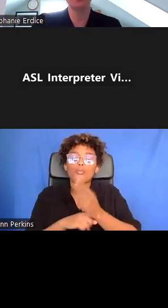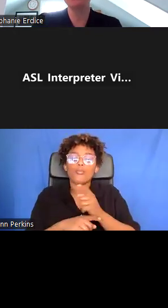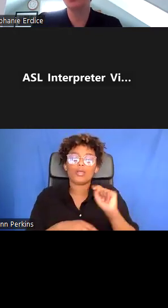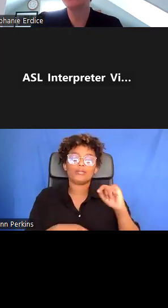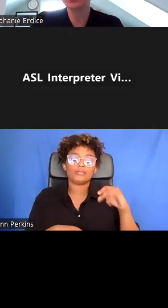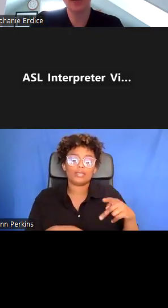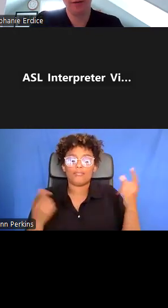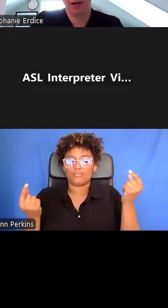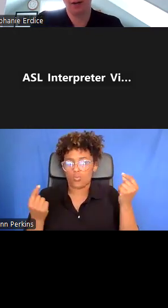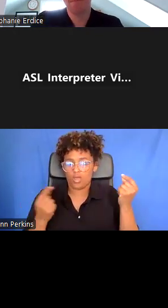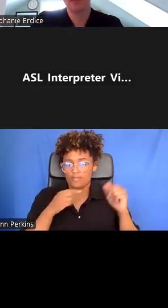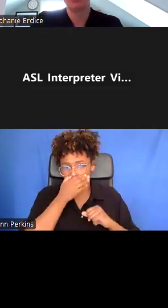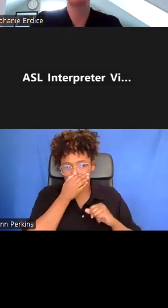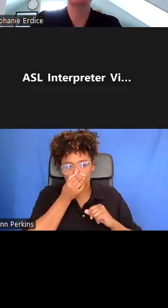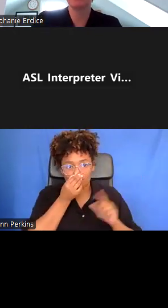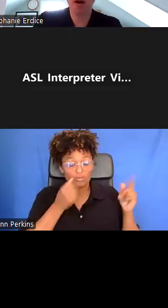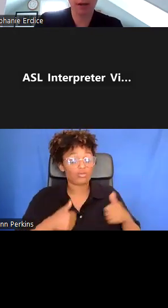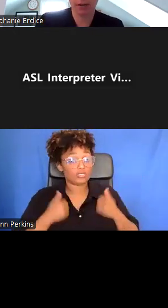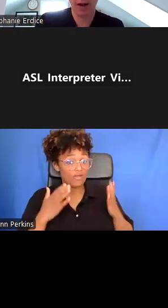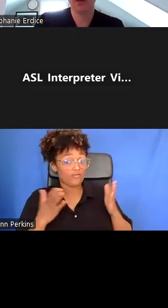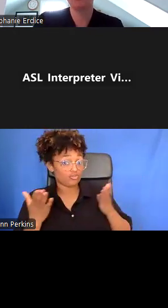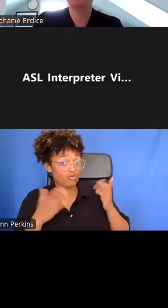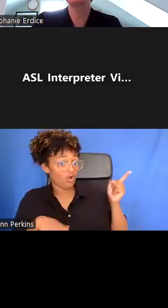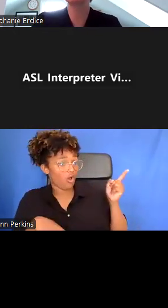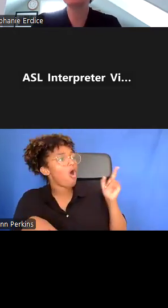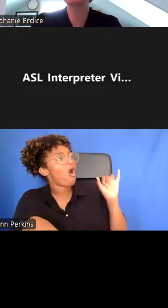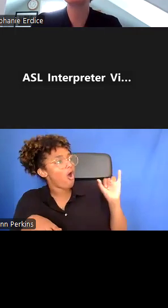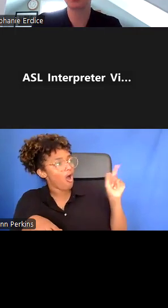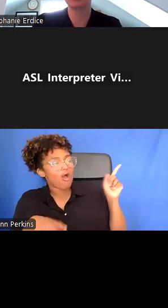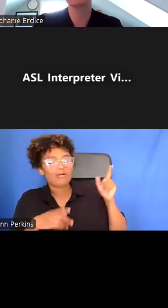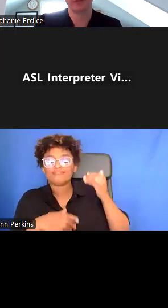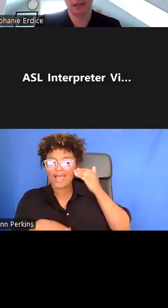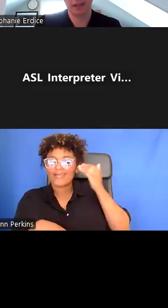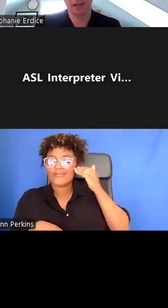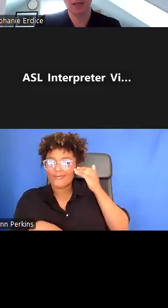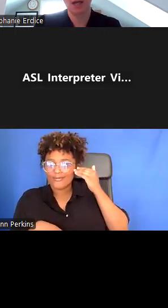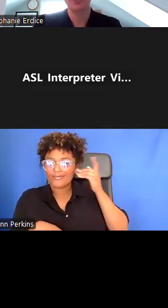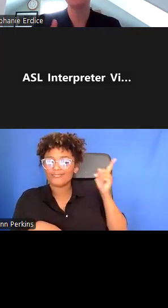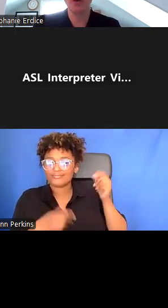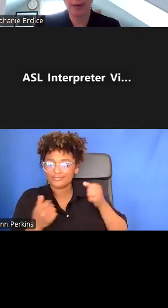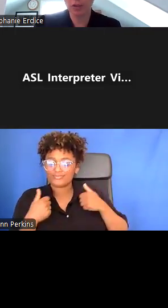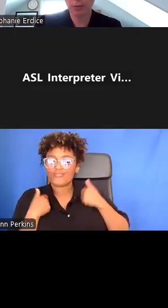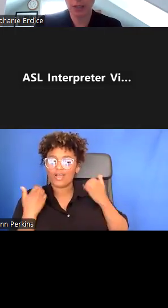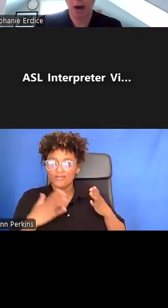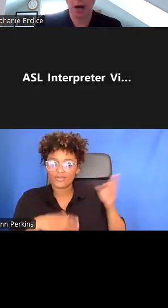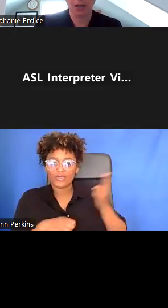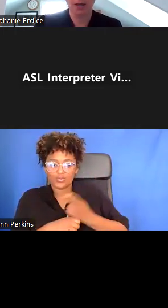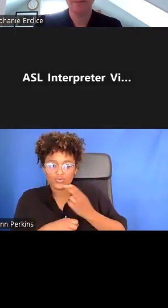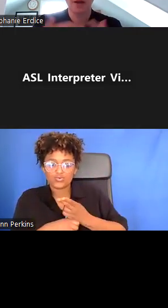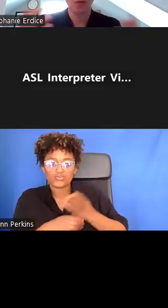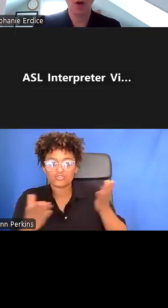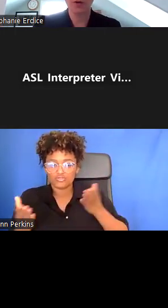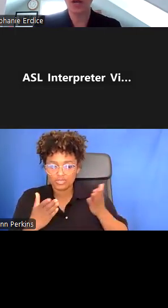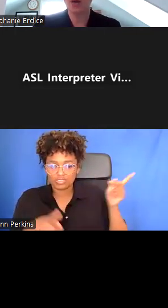if you know the survivor, you know they are a survivor, you know they used your services, you know they worked really